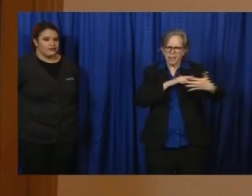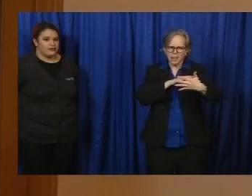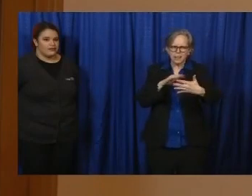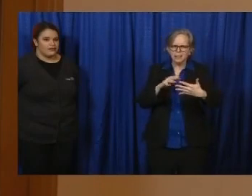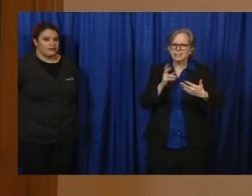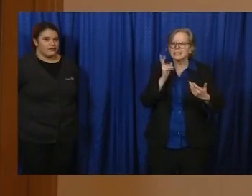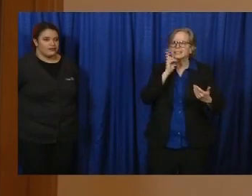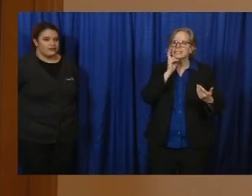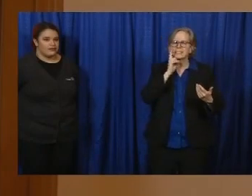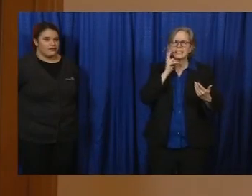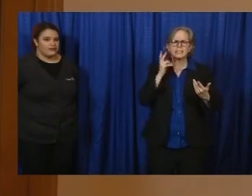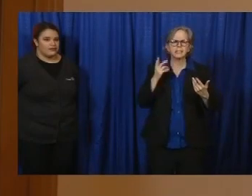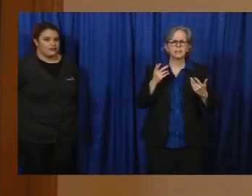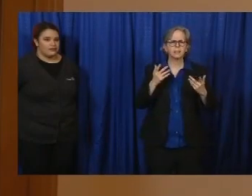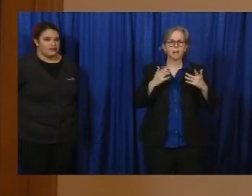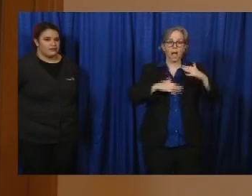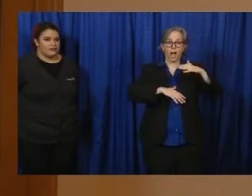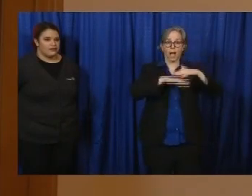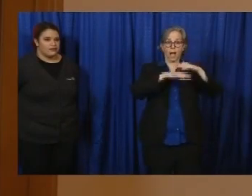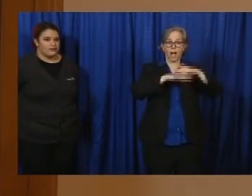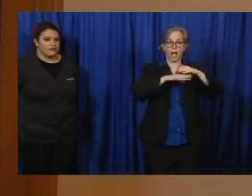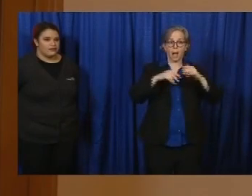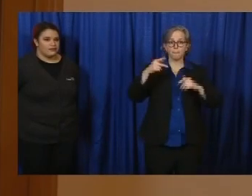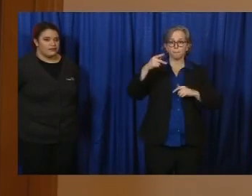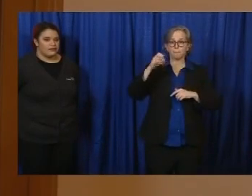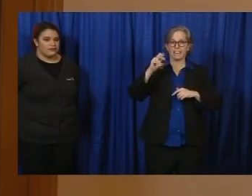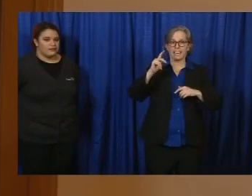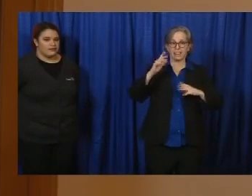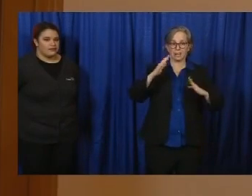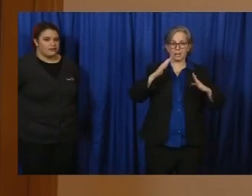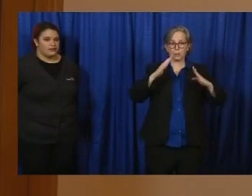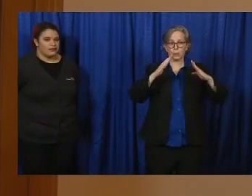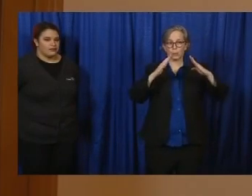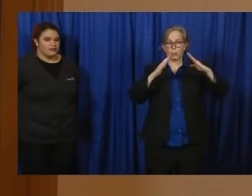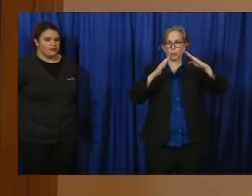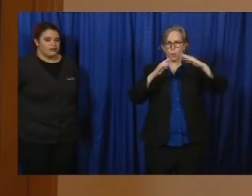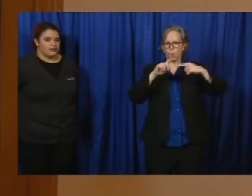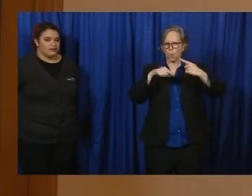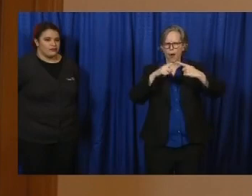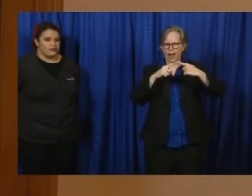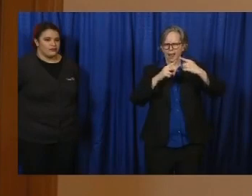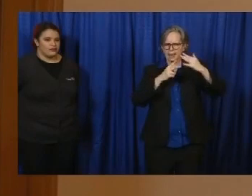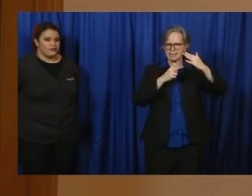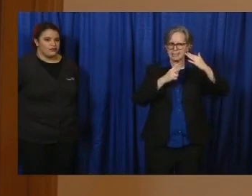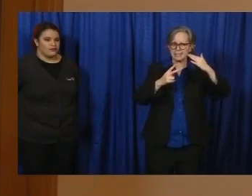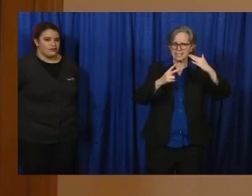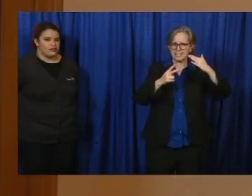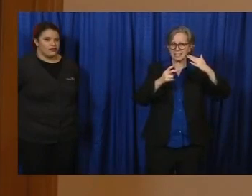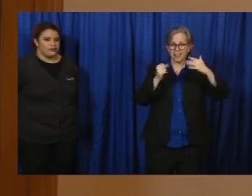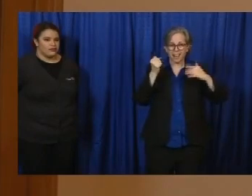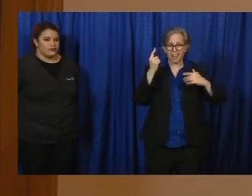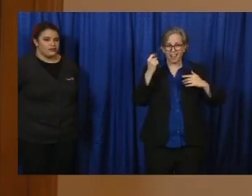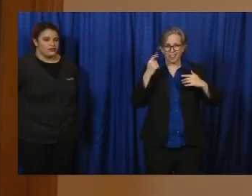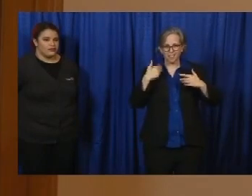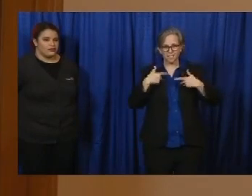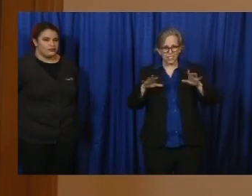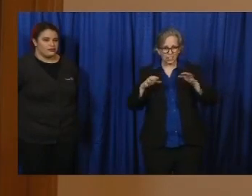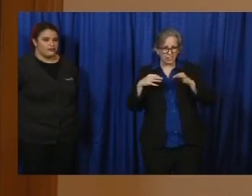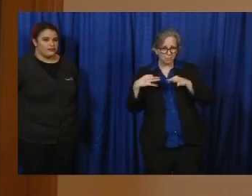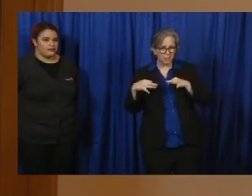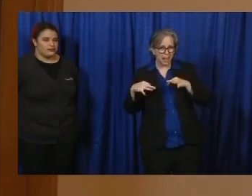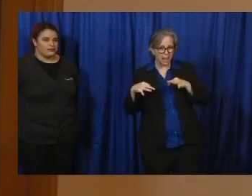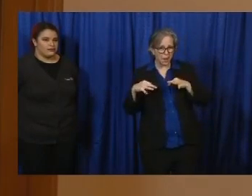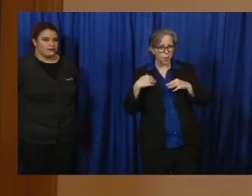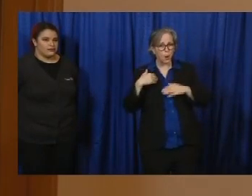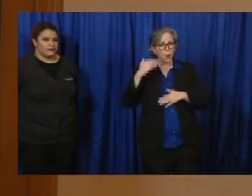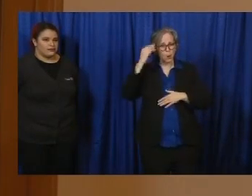on a day will be. But what I explained before in the details of this modeling is we know at our peak whether we know that we're going